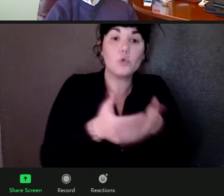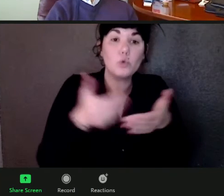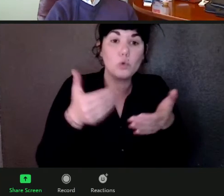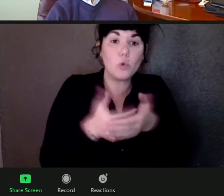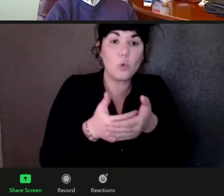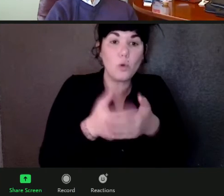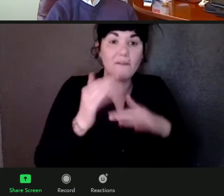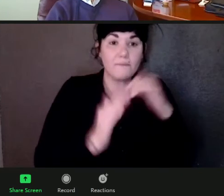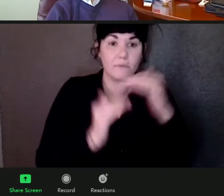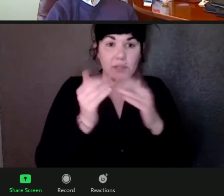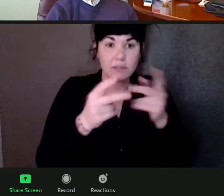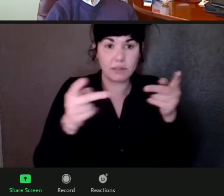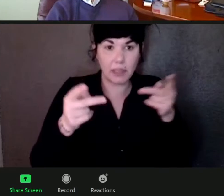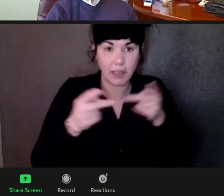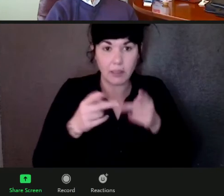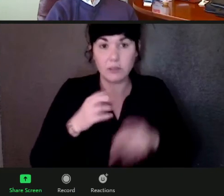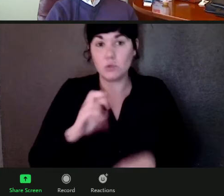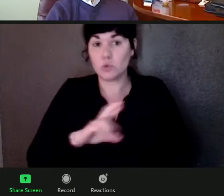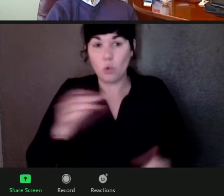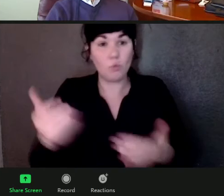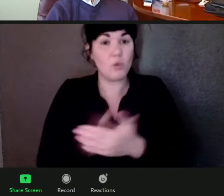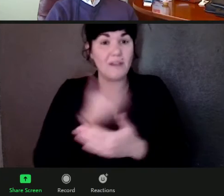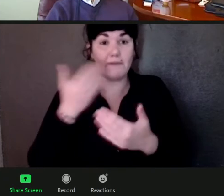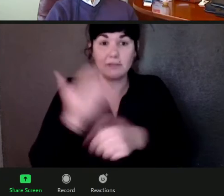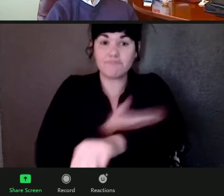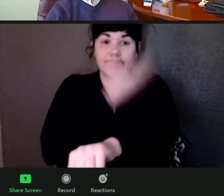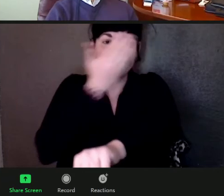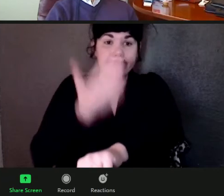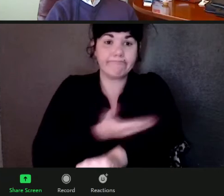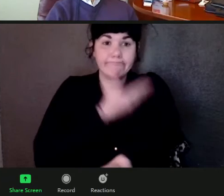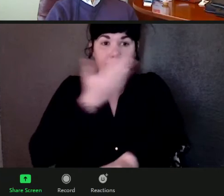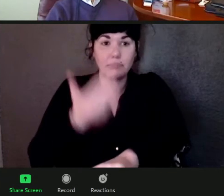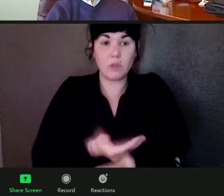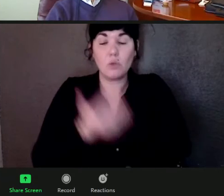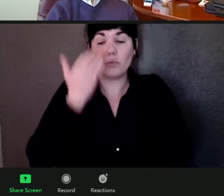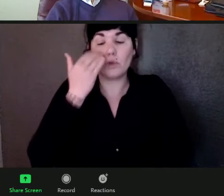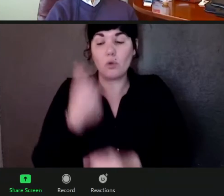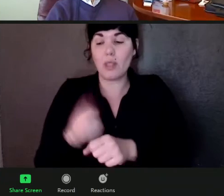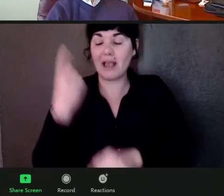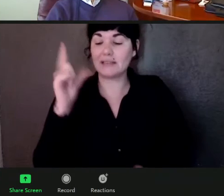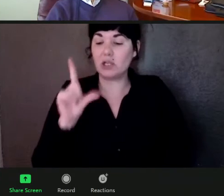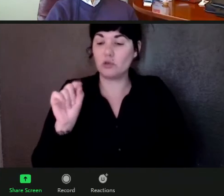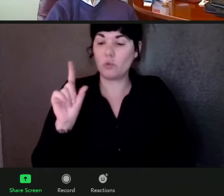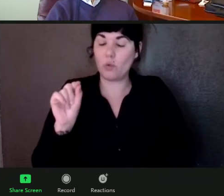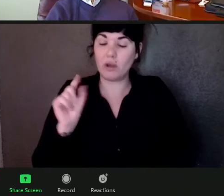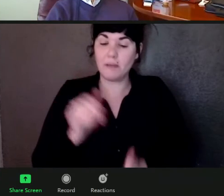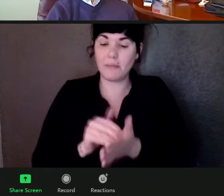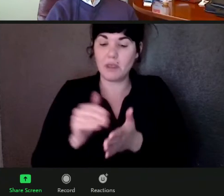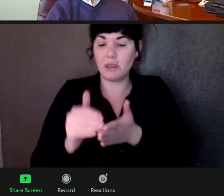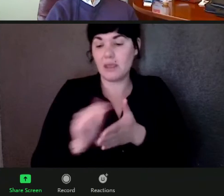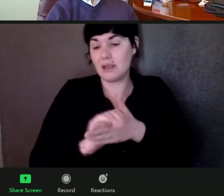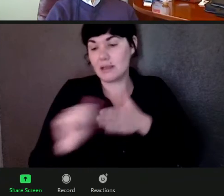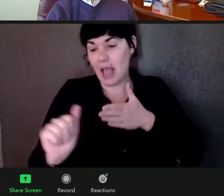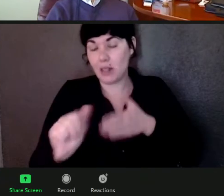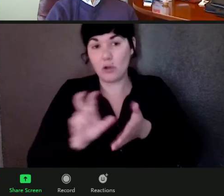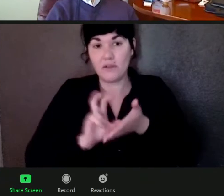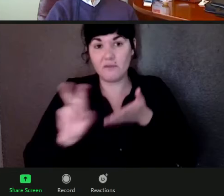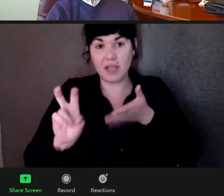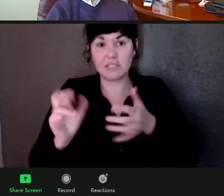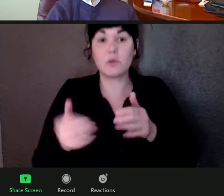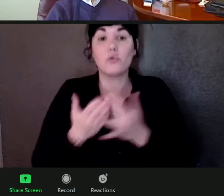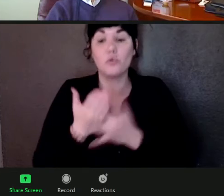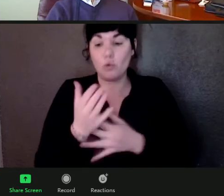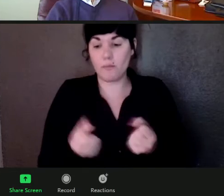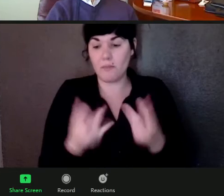needed for technology. I think most people know that last year, through a $20 million investment with many of our community partners, we were able to provide